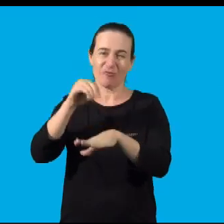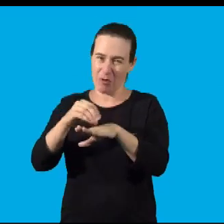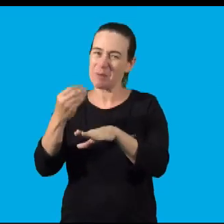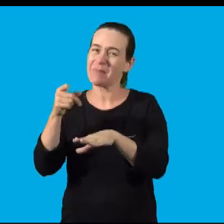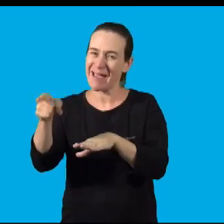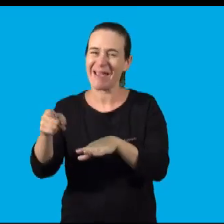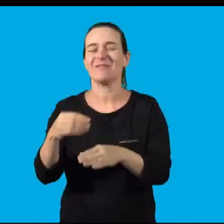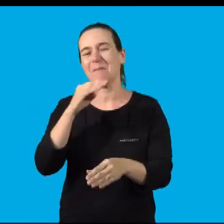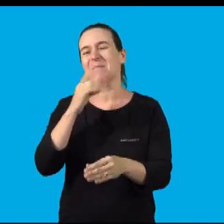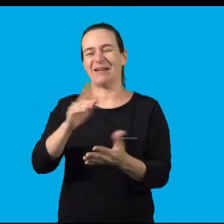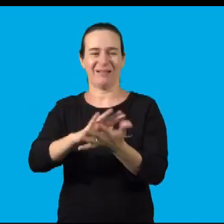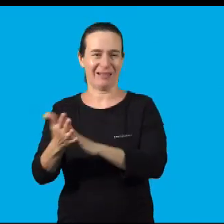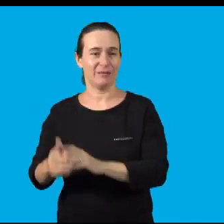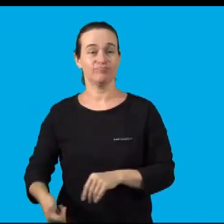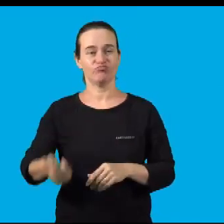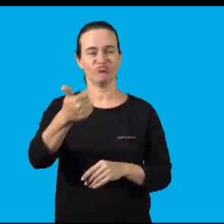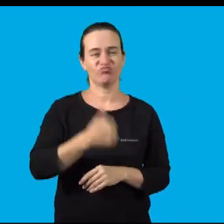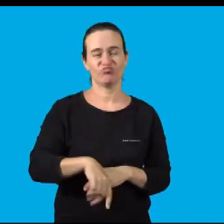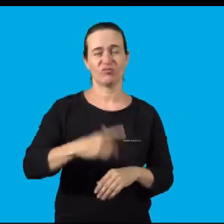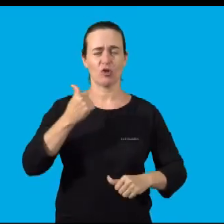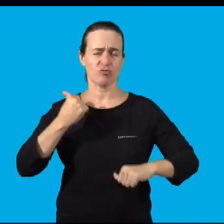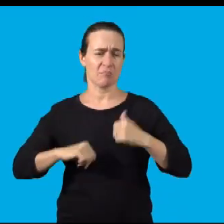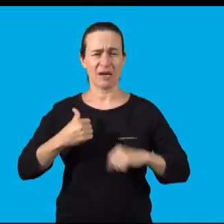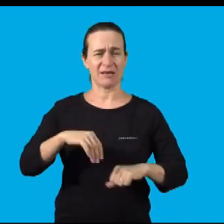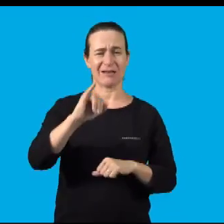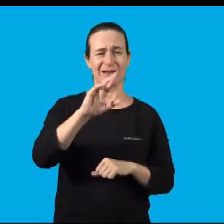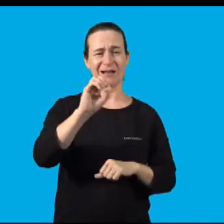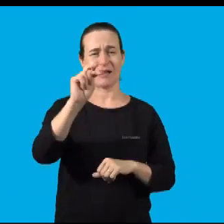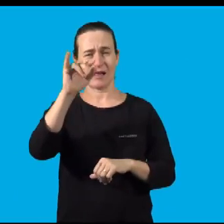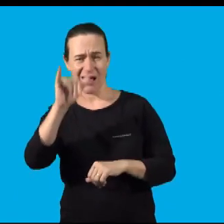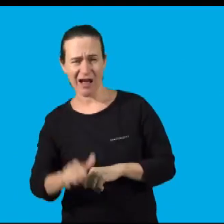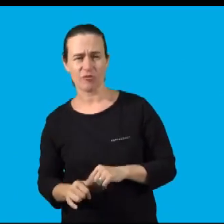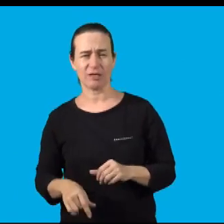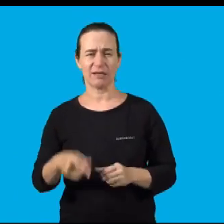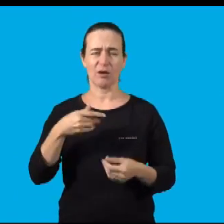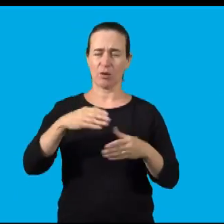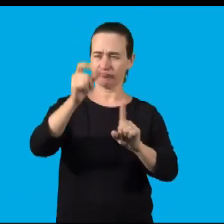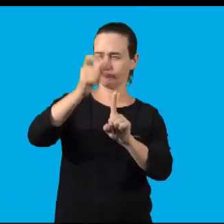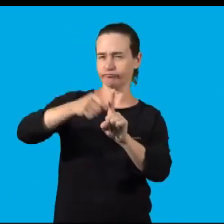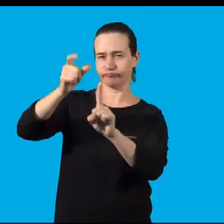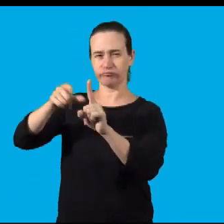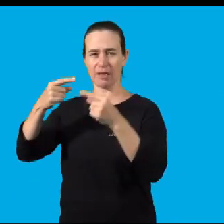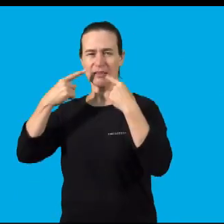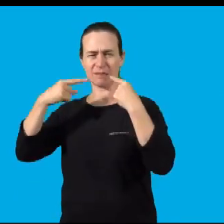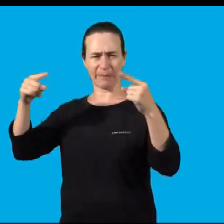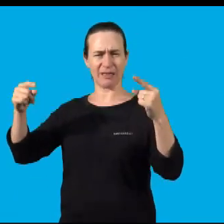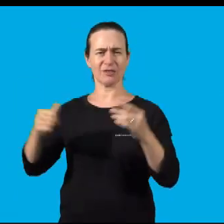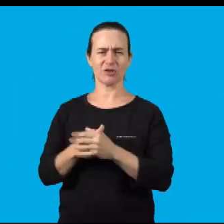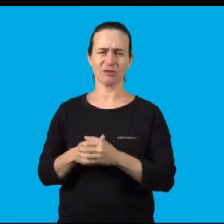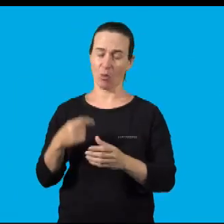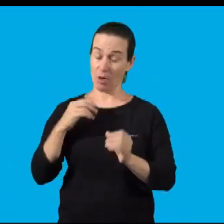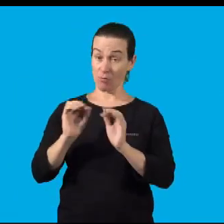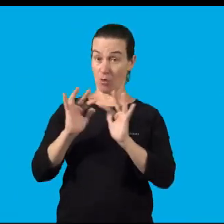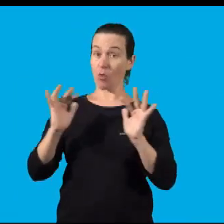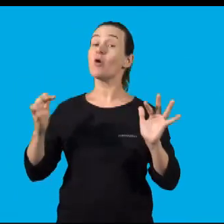downfall. Dramatic irony. The irony inherent, implicit in speeches of characters, where the audience